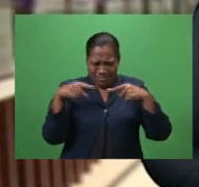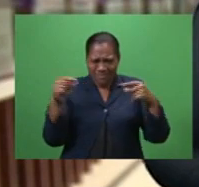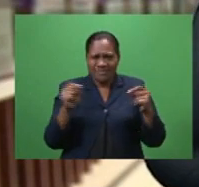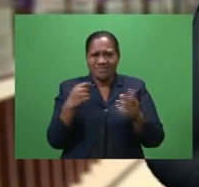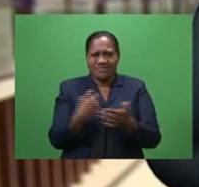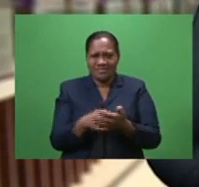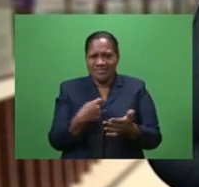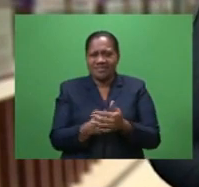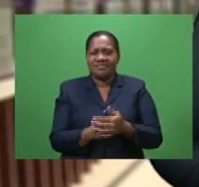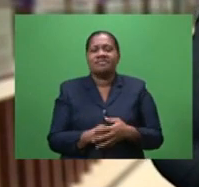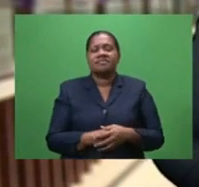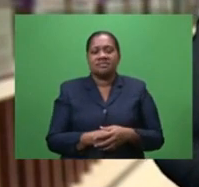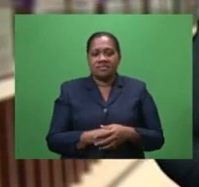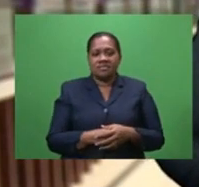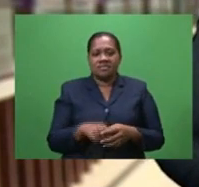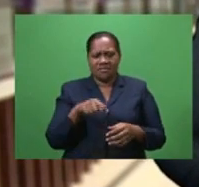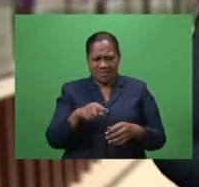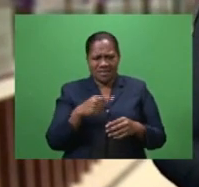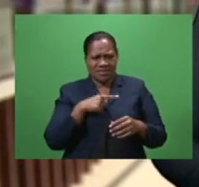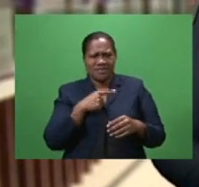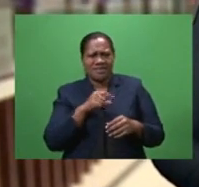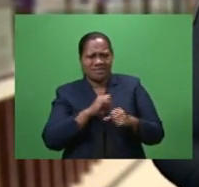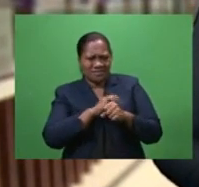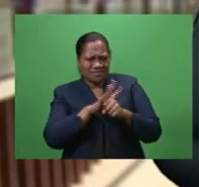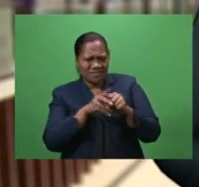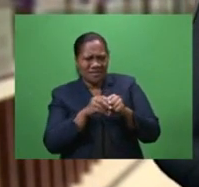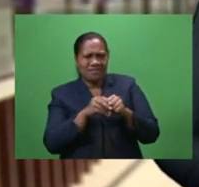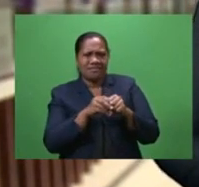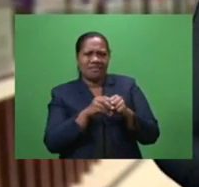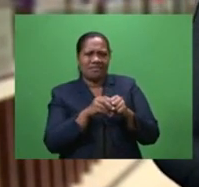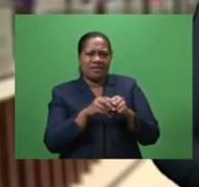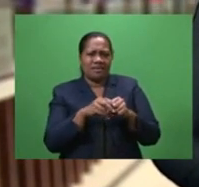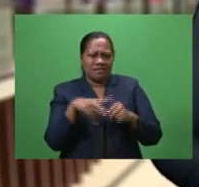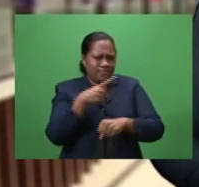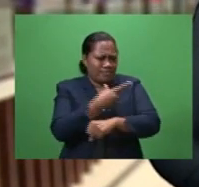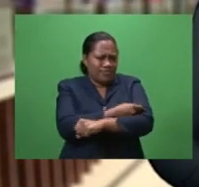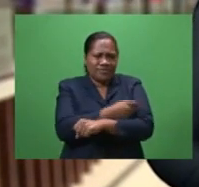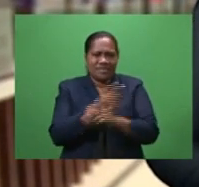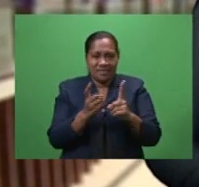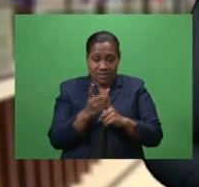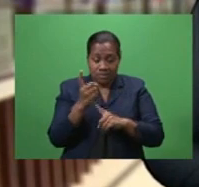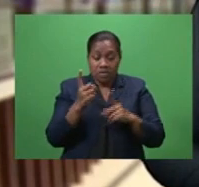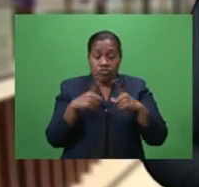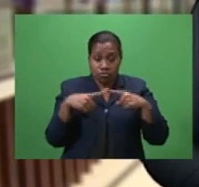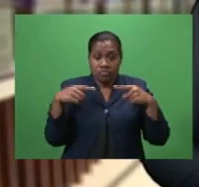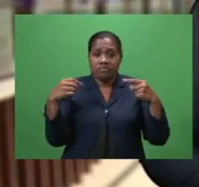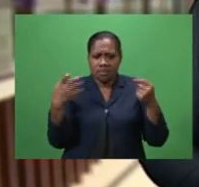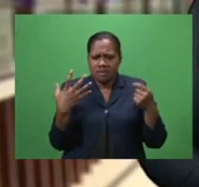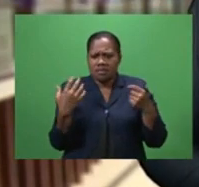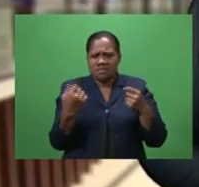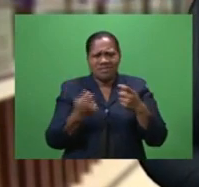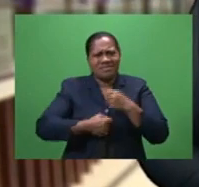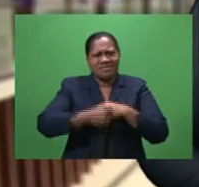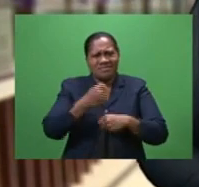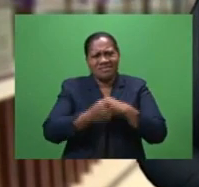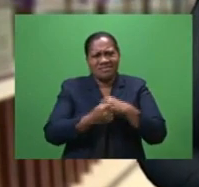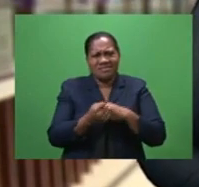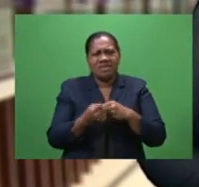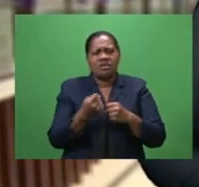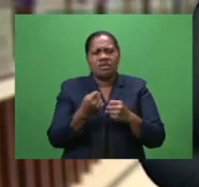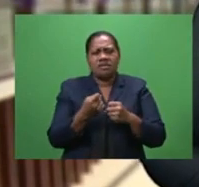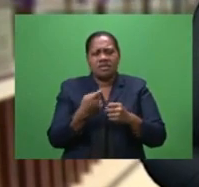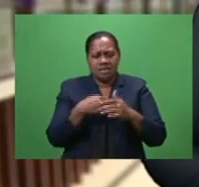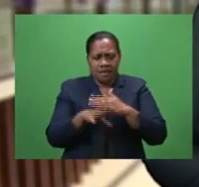renewed skepticism of coronavirus vaccine developments. Japan's core machinery orders slipped in March, suggesting